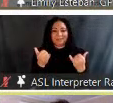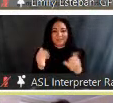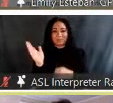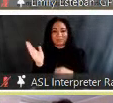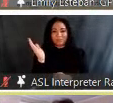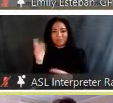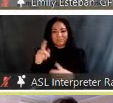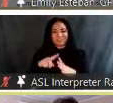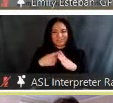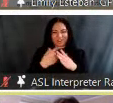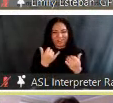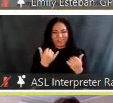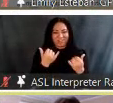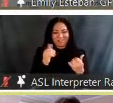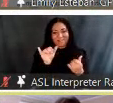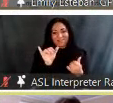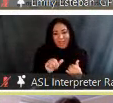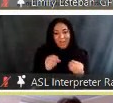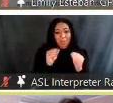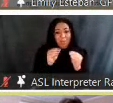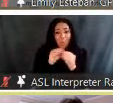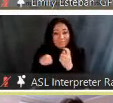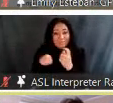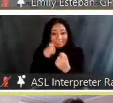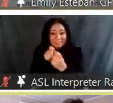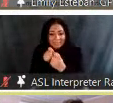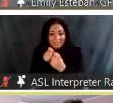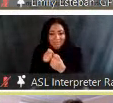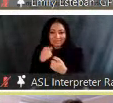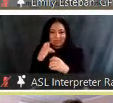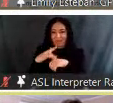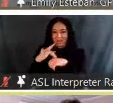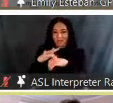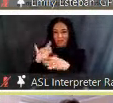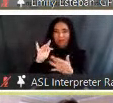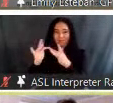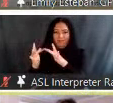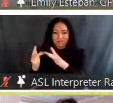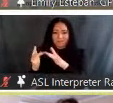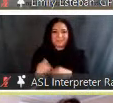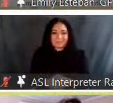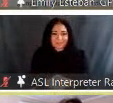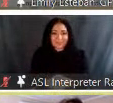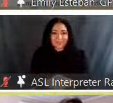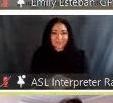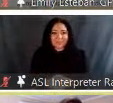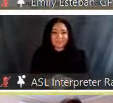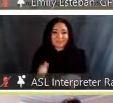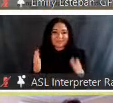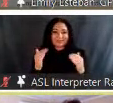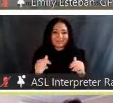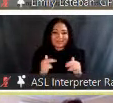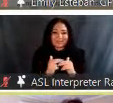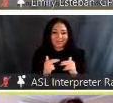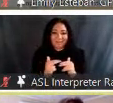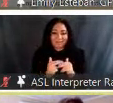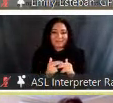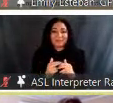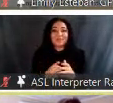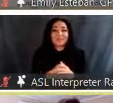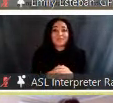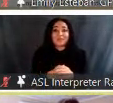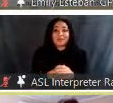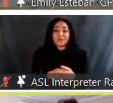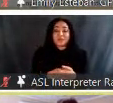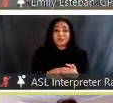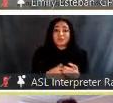more detailed presentation is online, as Maggie mentioned. Next slide. So let's